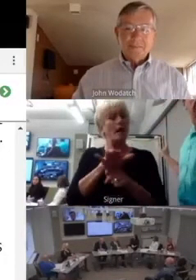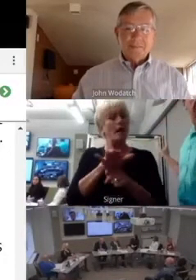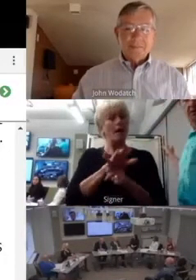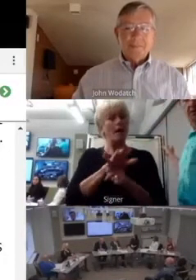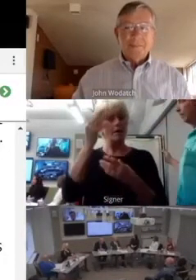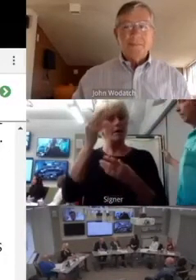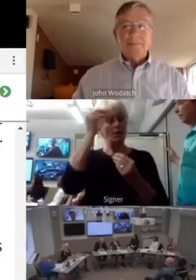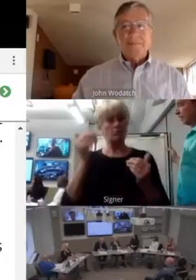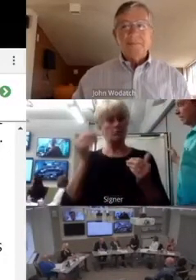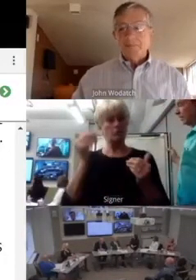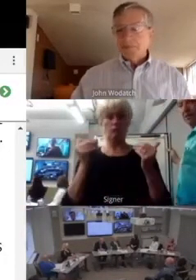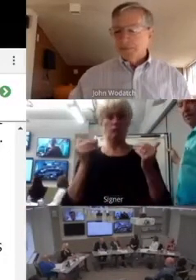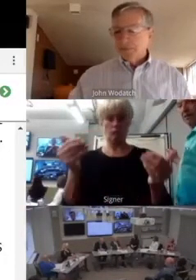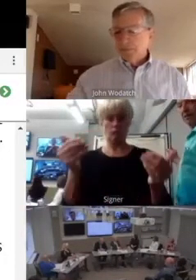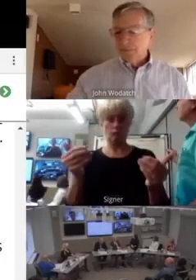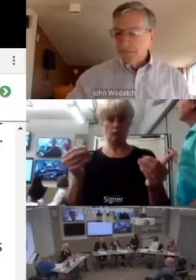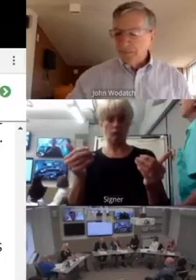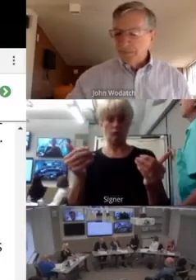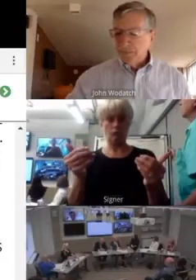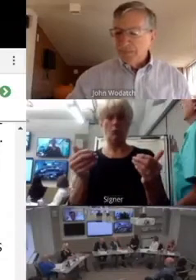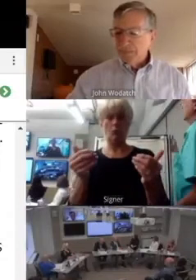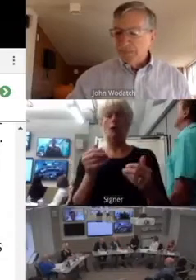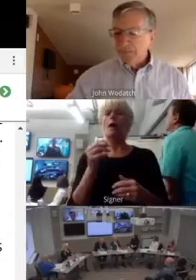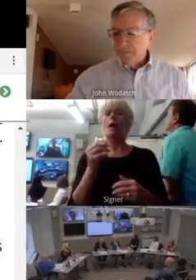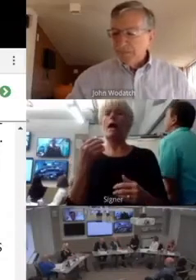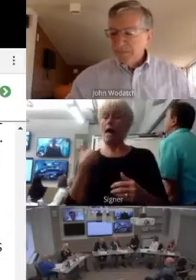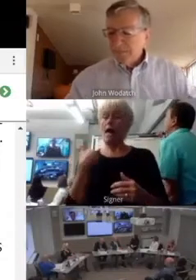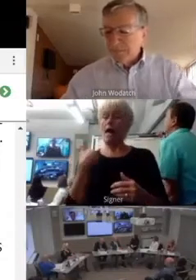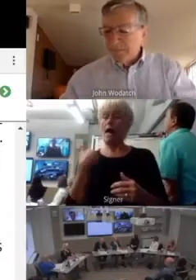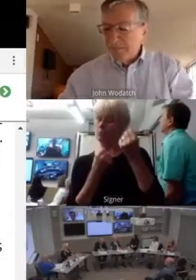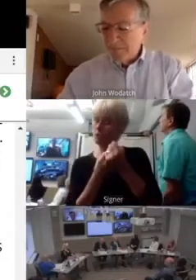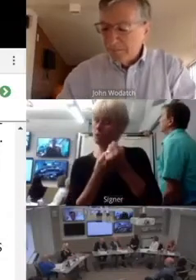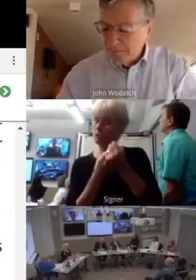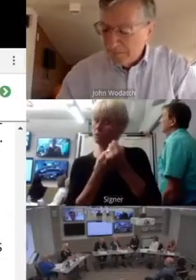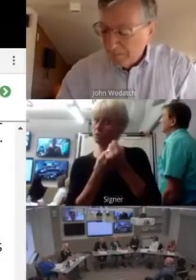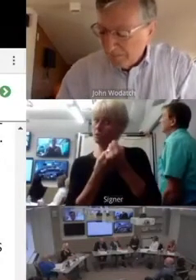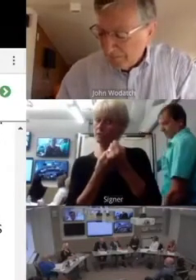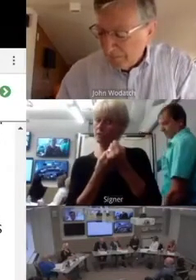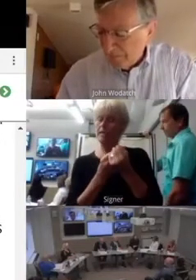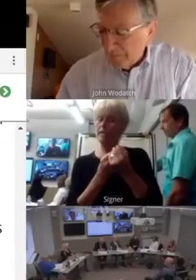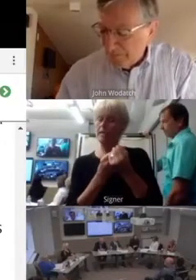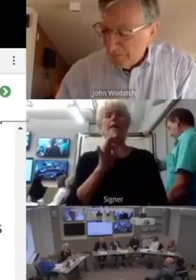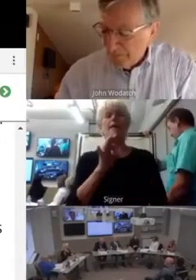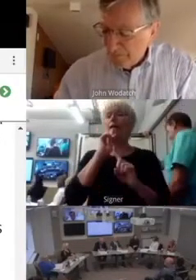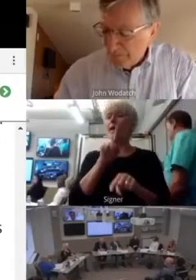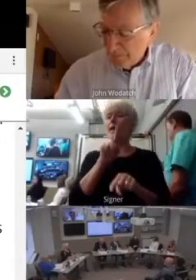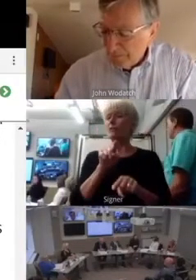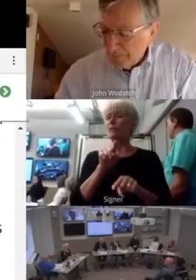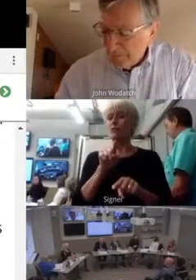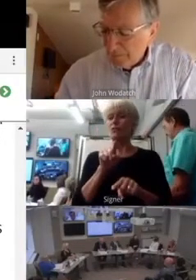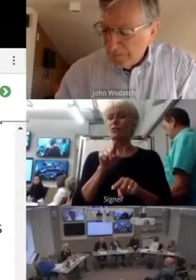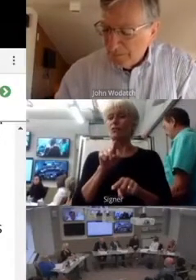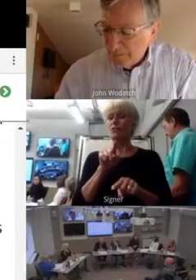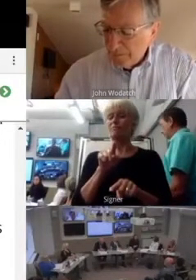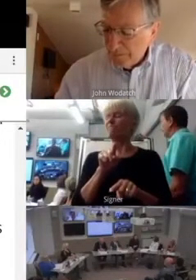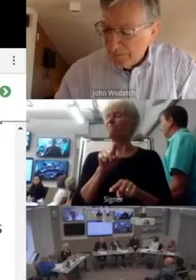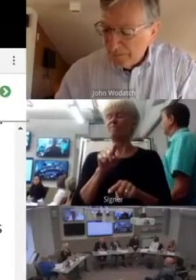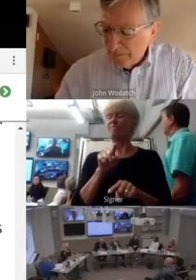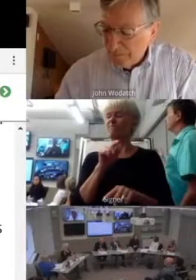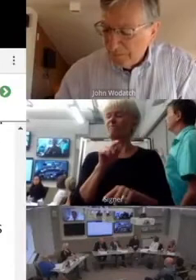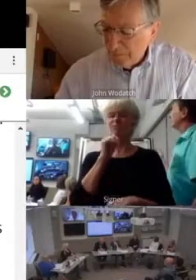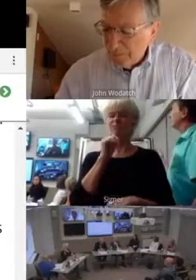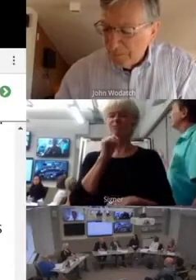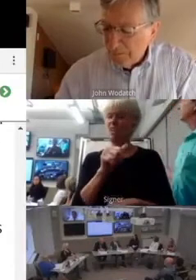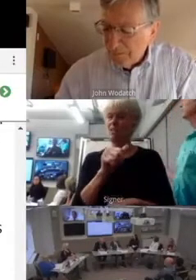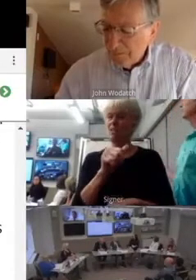is there enough support? And if the answer to either of those questions is no, then we might choose